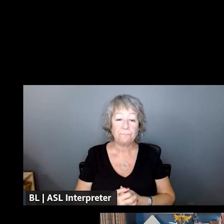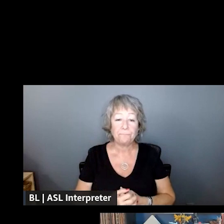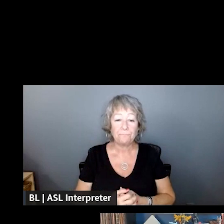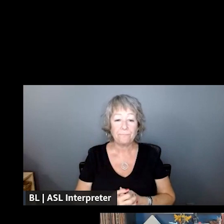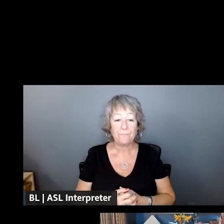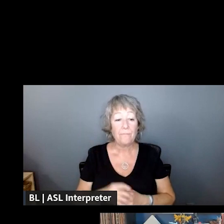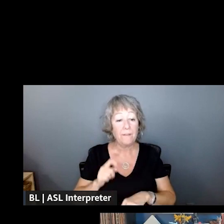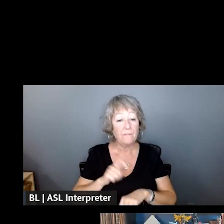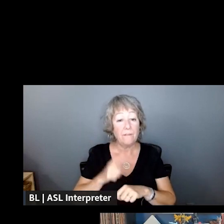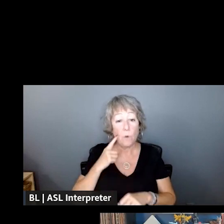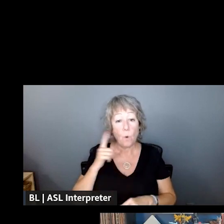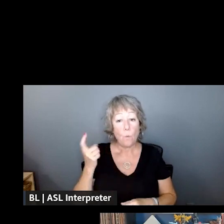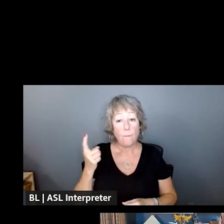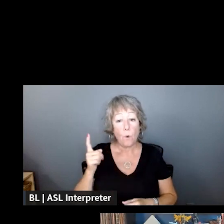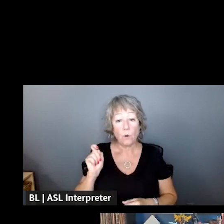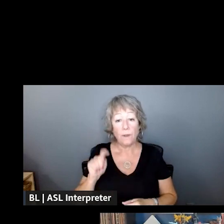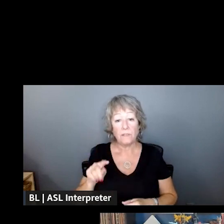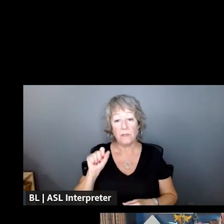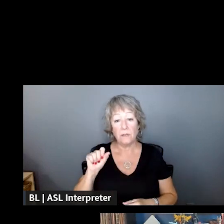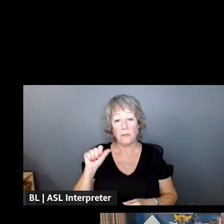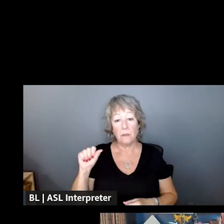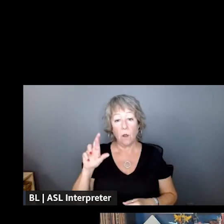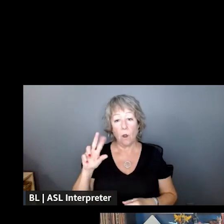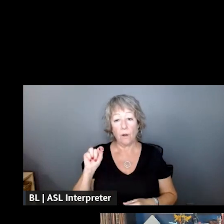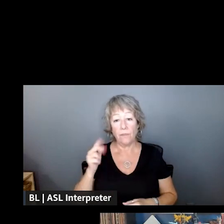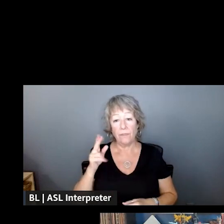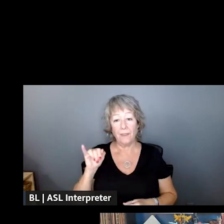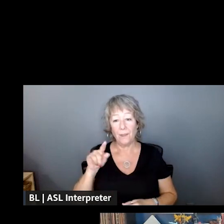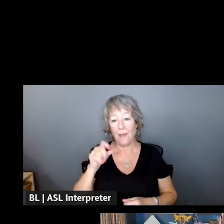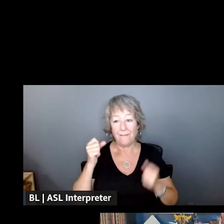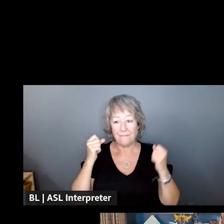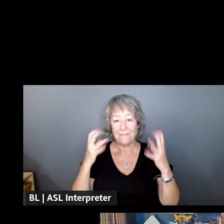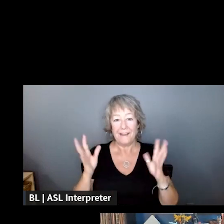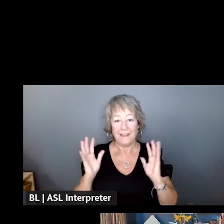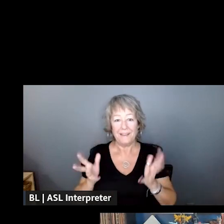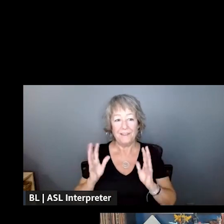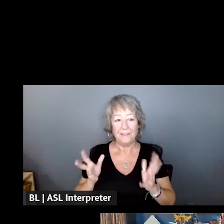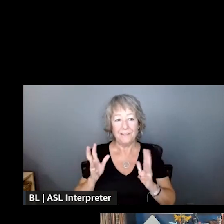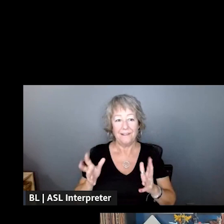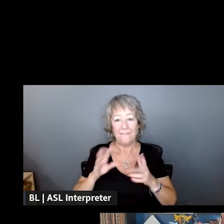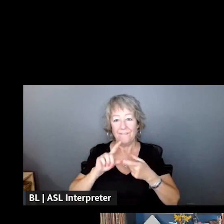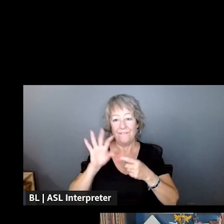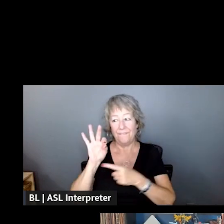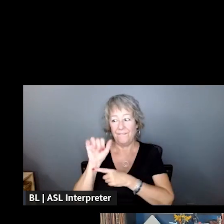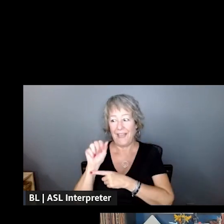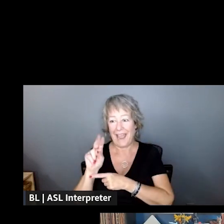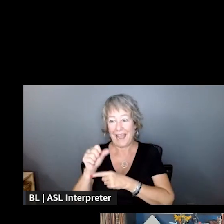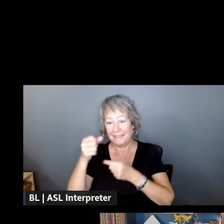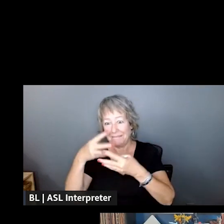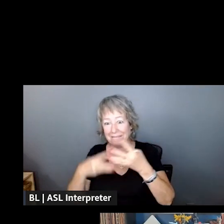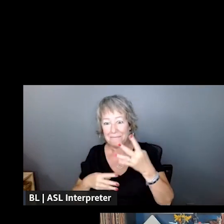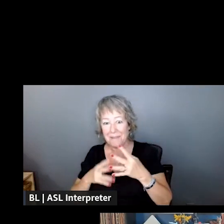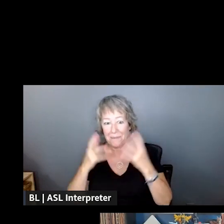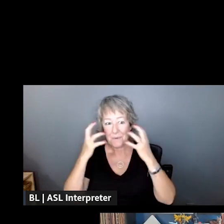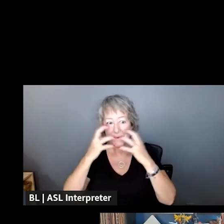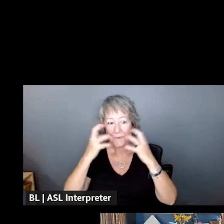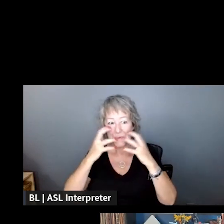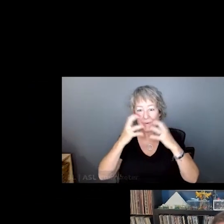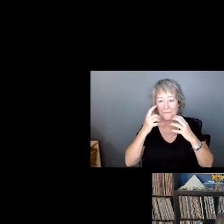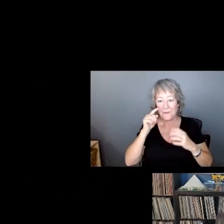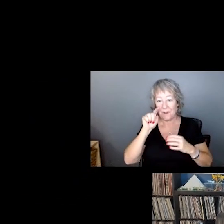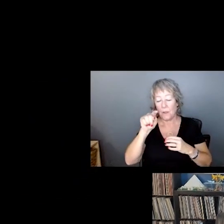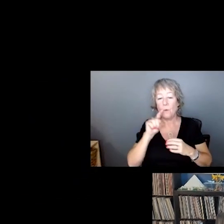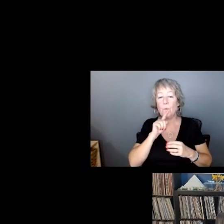one more question too. And Artie, you have got some fans in chat. I just got to say, I think you're developing a fan club